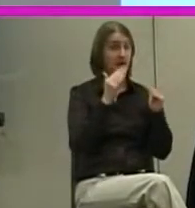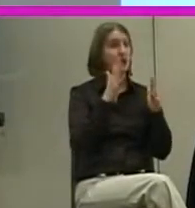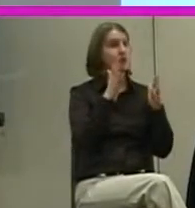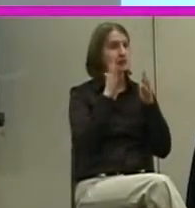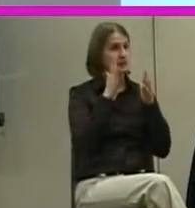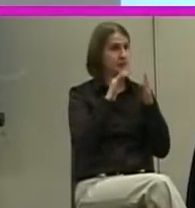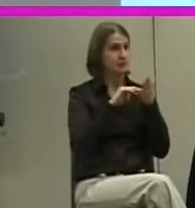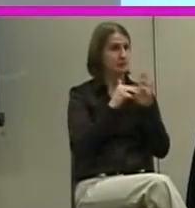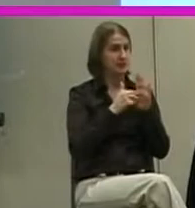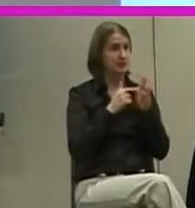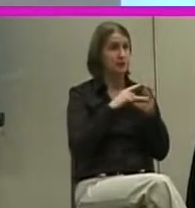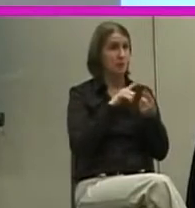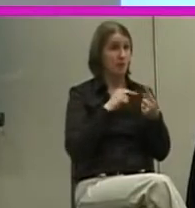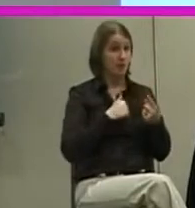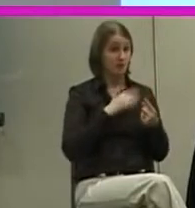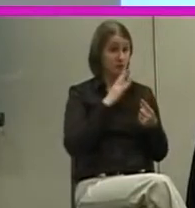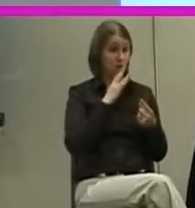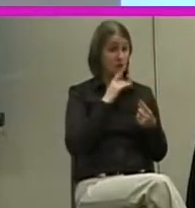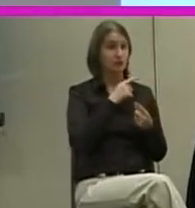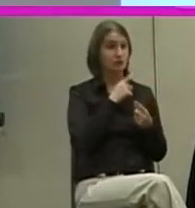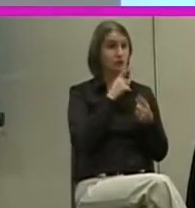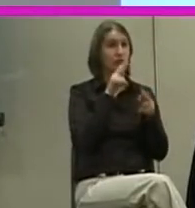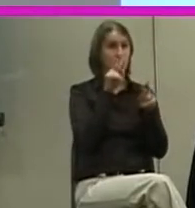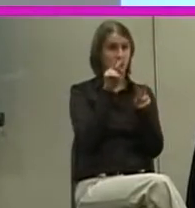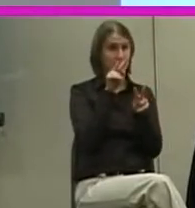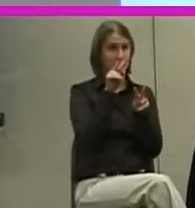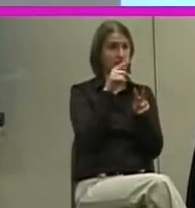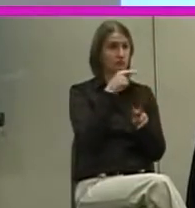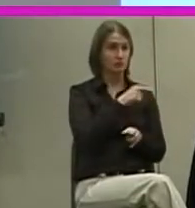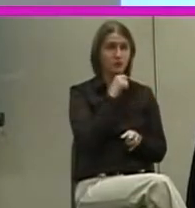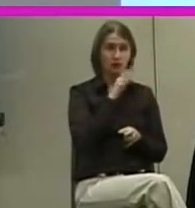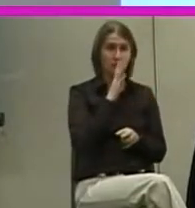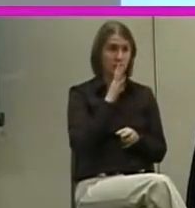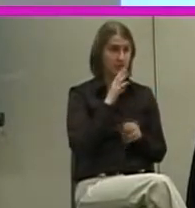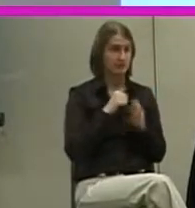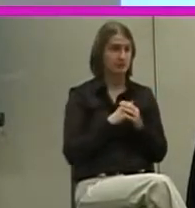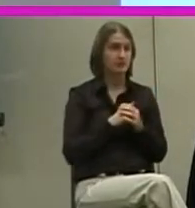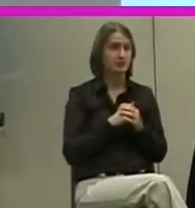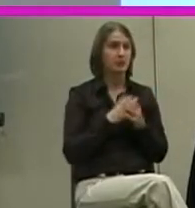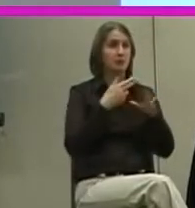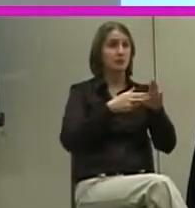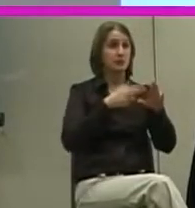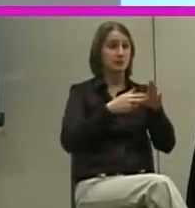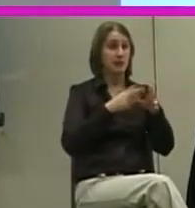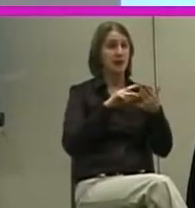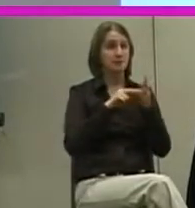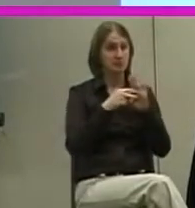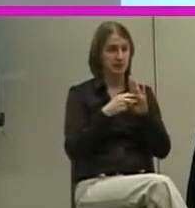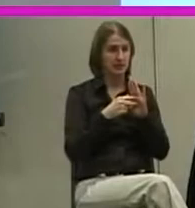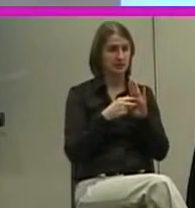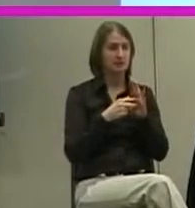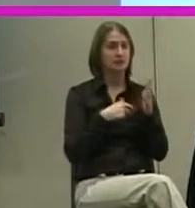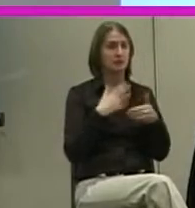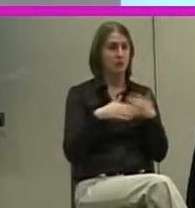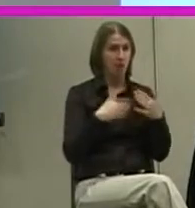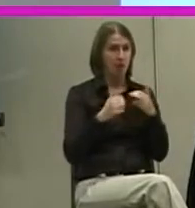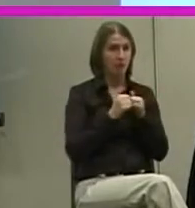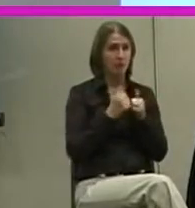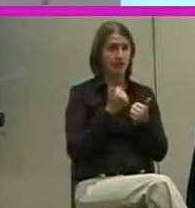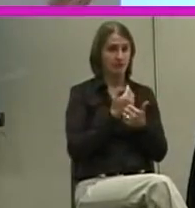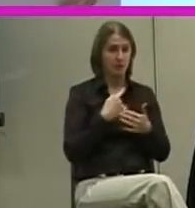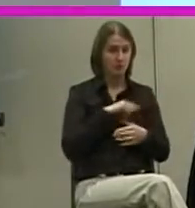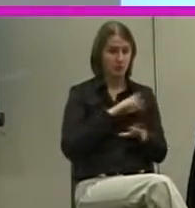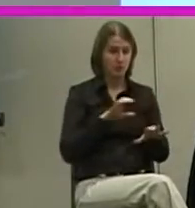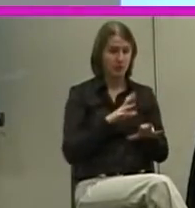means when I'm talking or someone else is talking, you're looking at them and you're not talking. Participate means that you're going along with the things we're all doing,